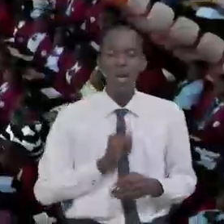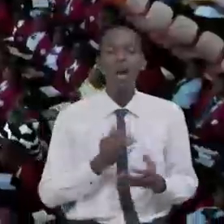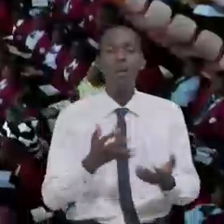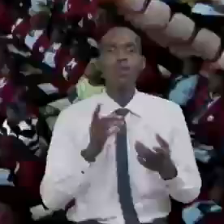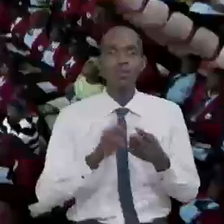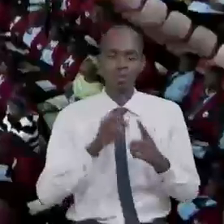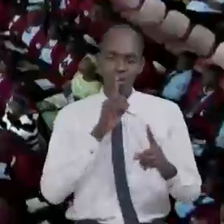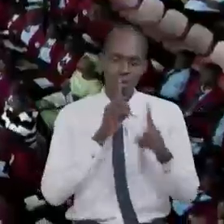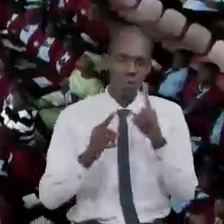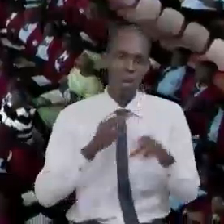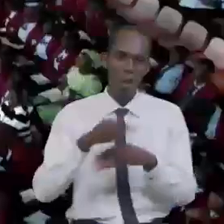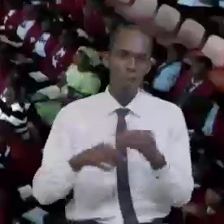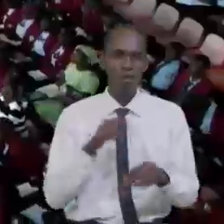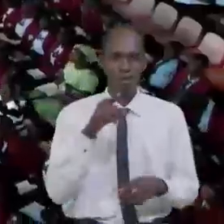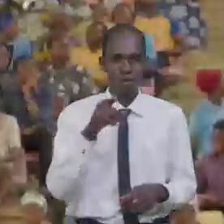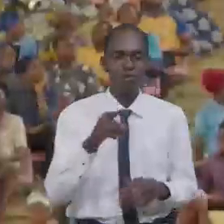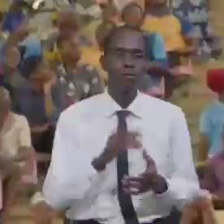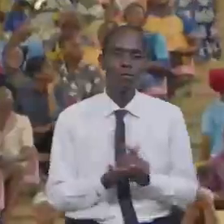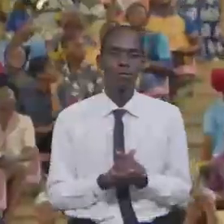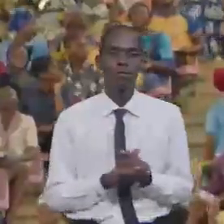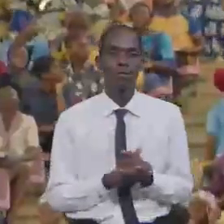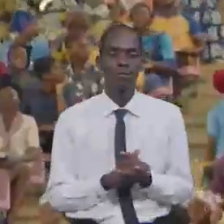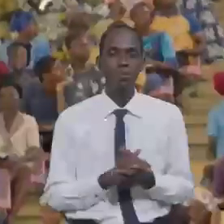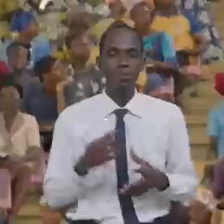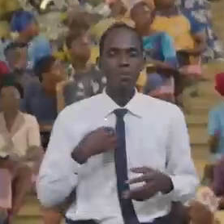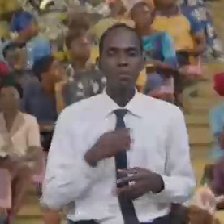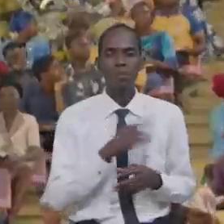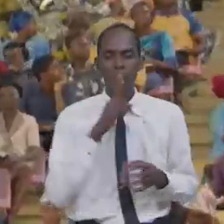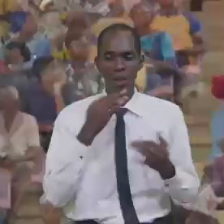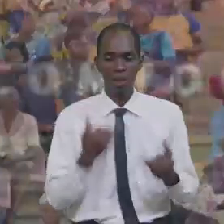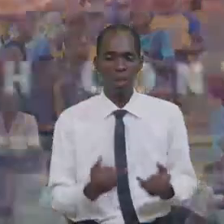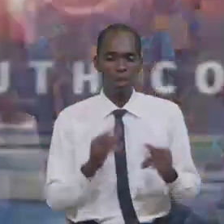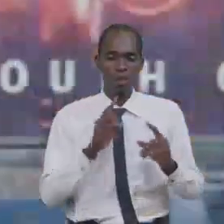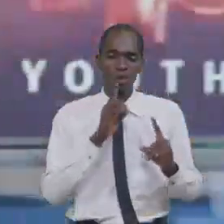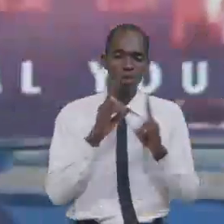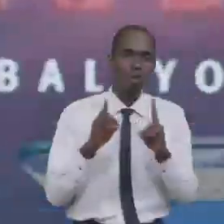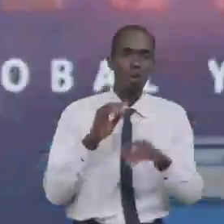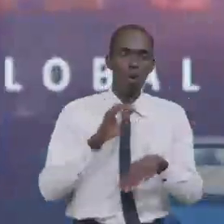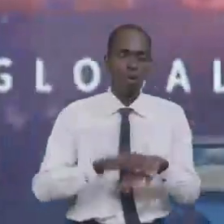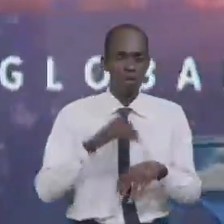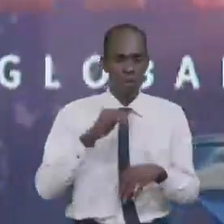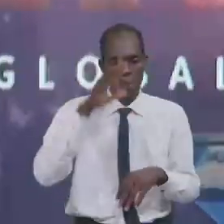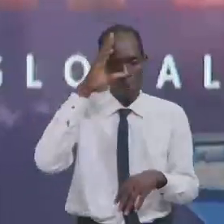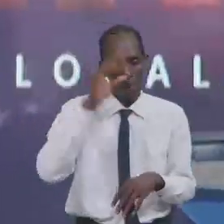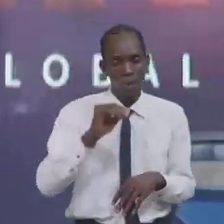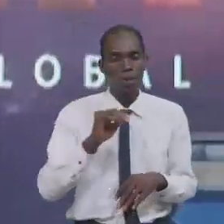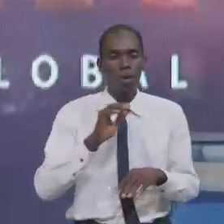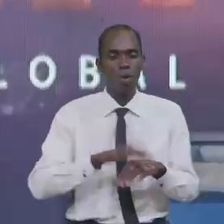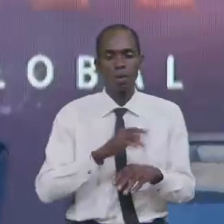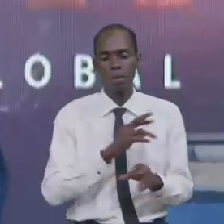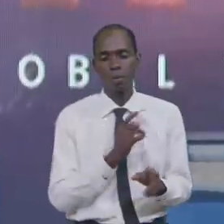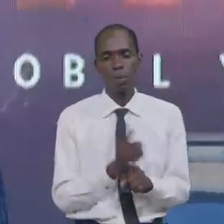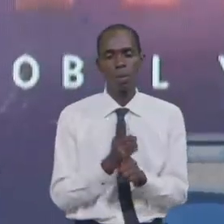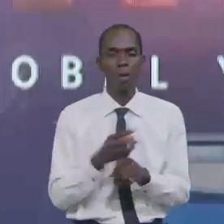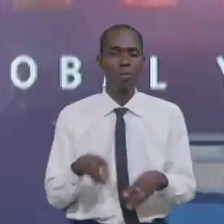about you. We're now going to the man on the right path. We're looking at point number two